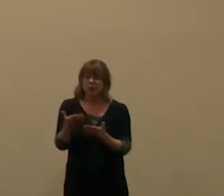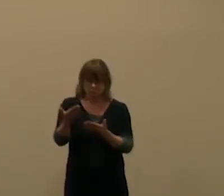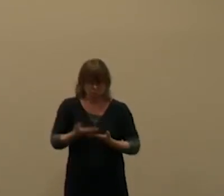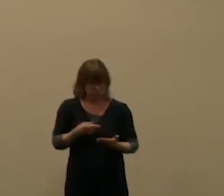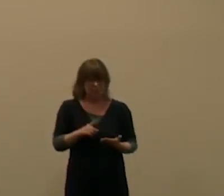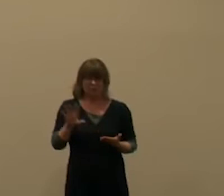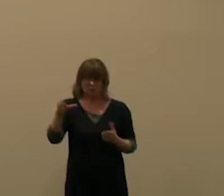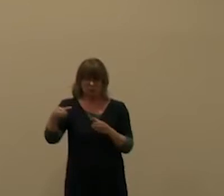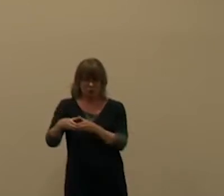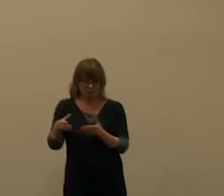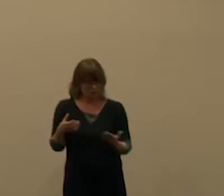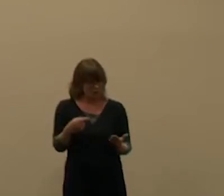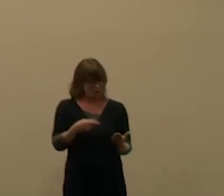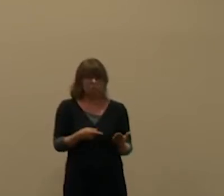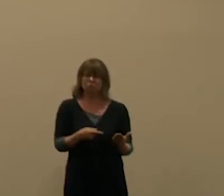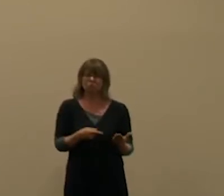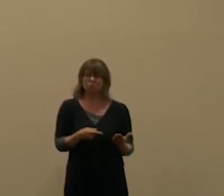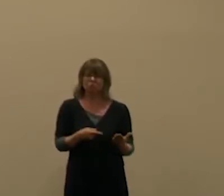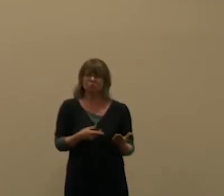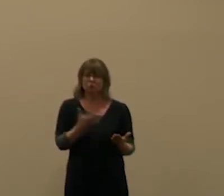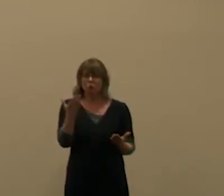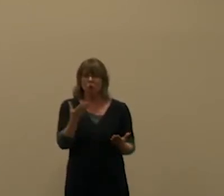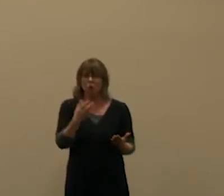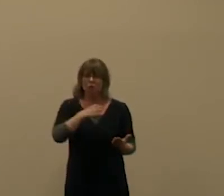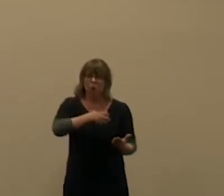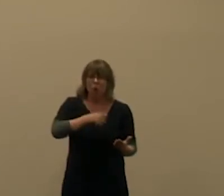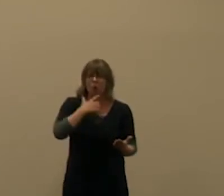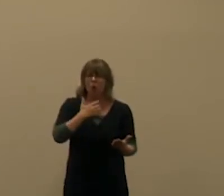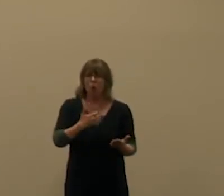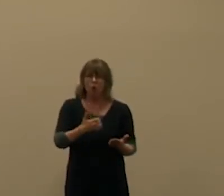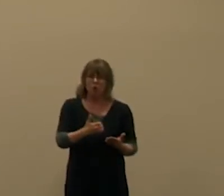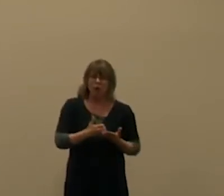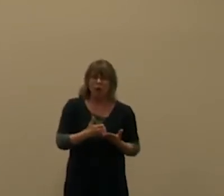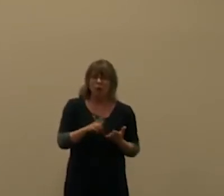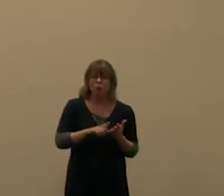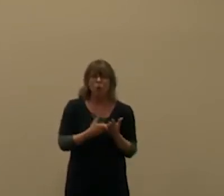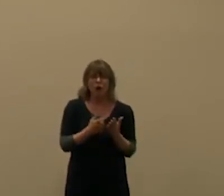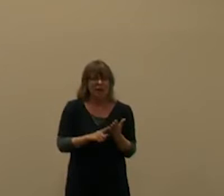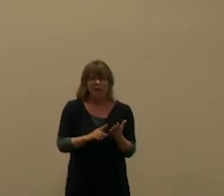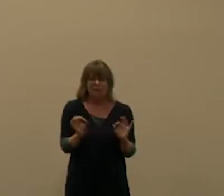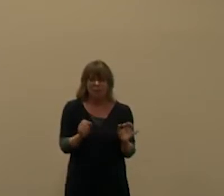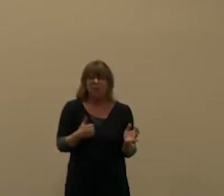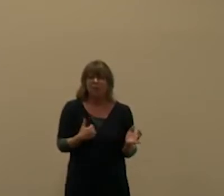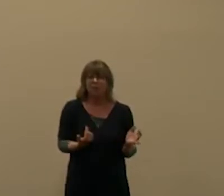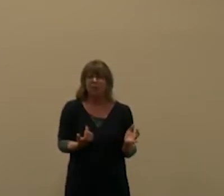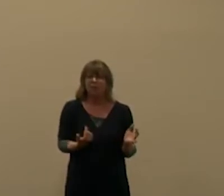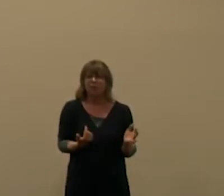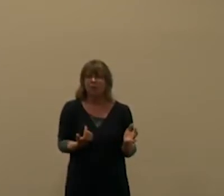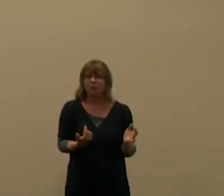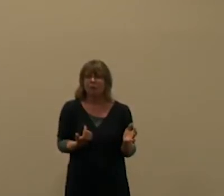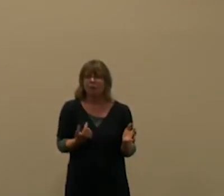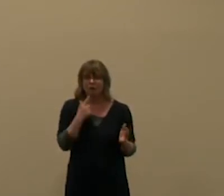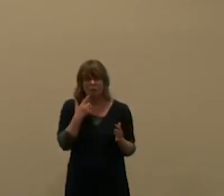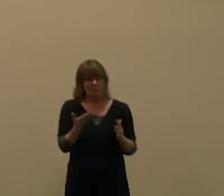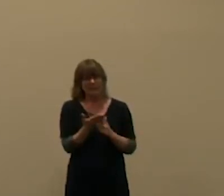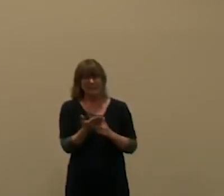other companies where they don't have a logo or a help URL or whatever. And from an